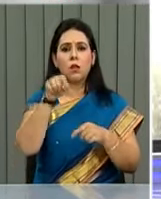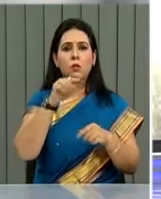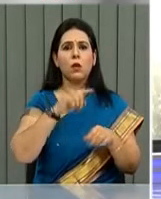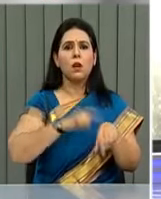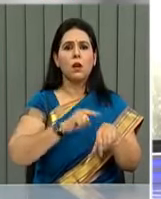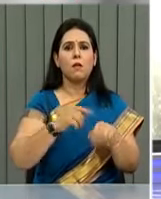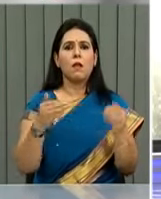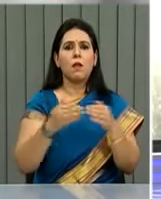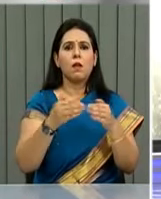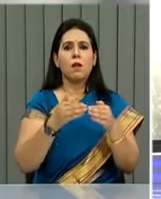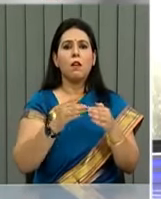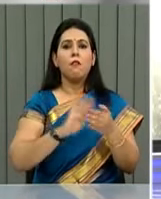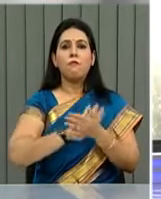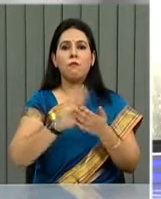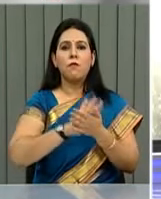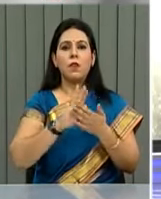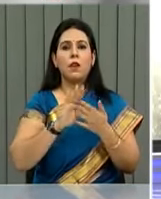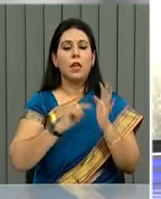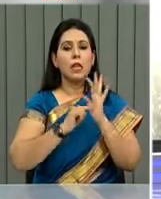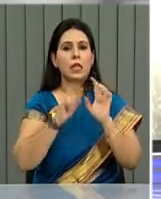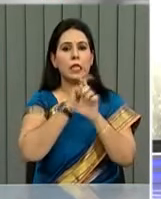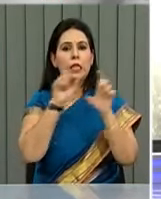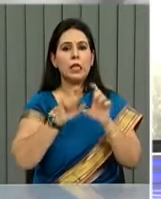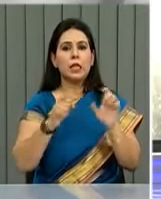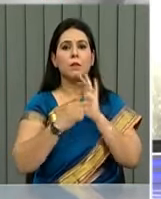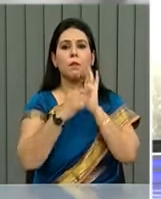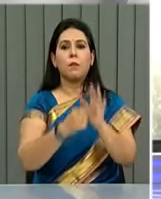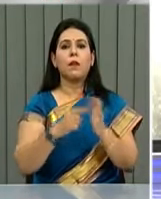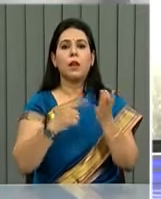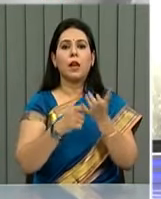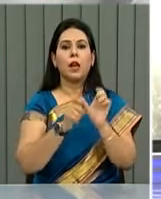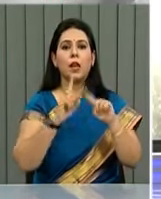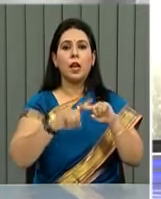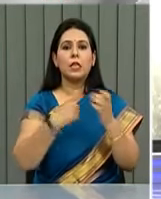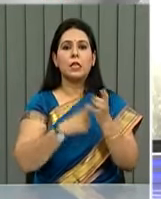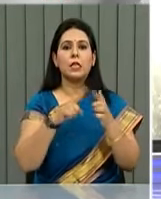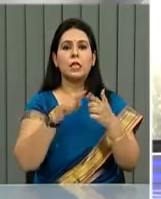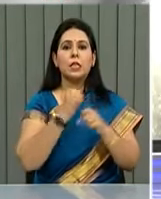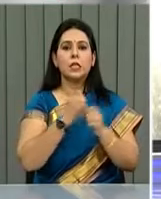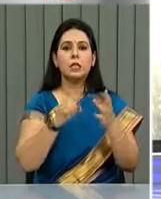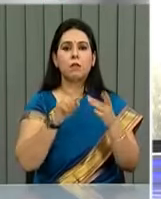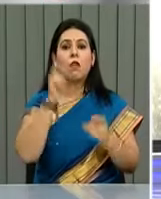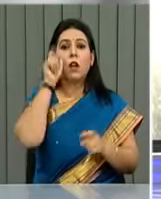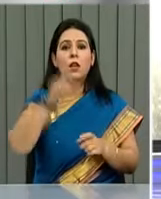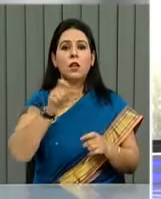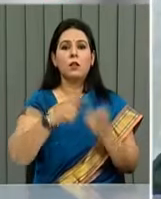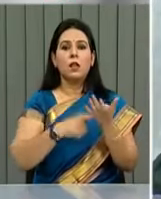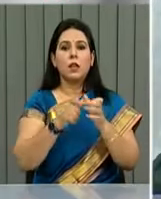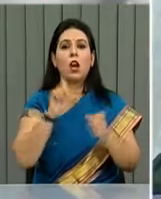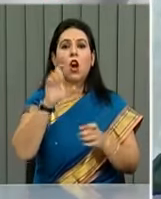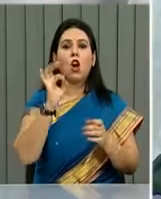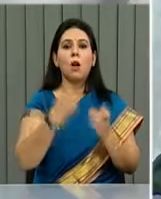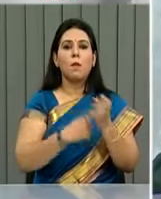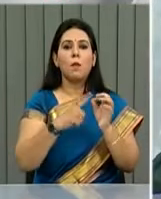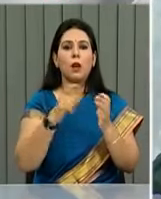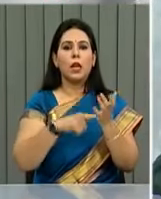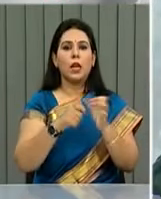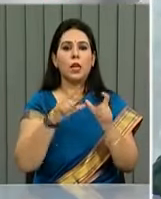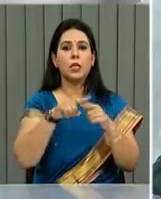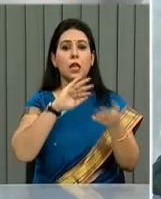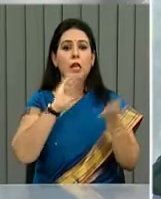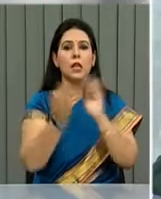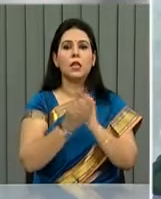the need for a fair, transparent and predictable tax regime for the individual taxpayer, the corporate taxpayer and the